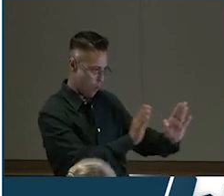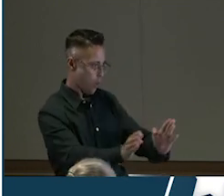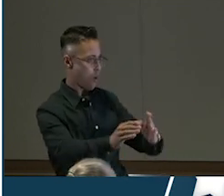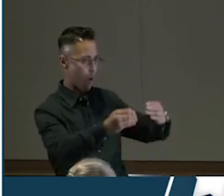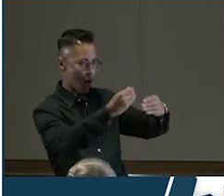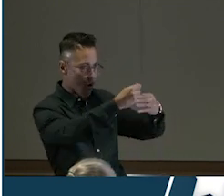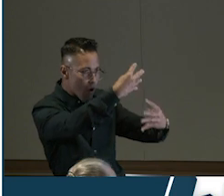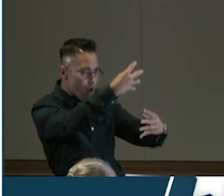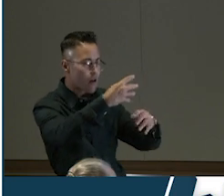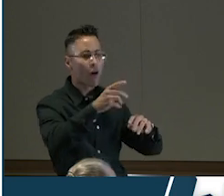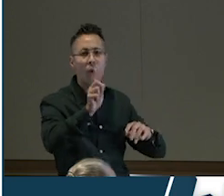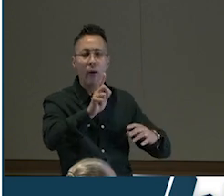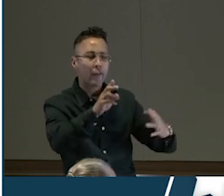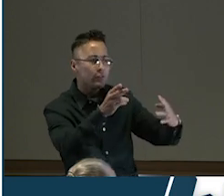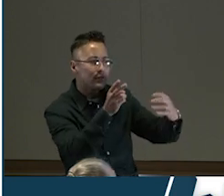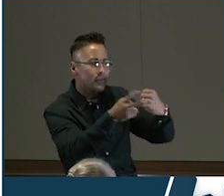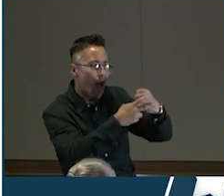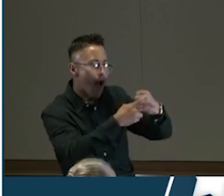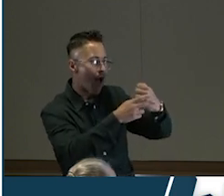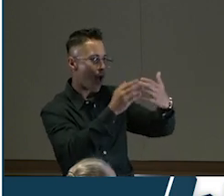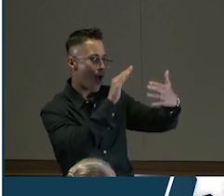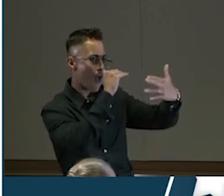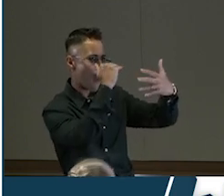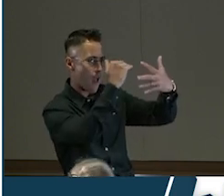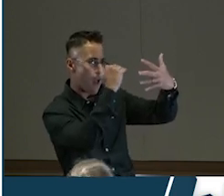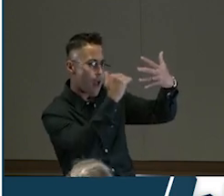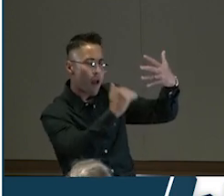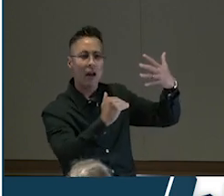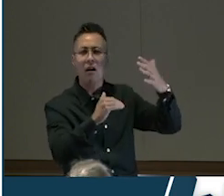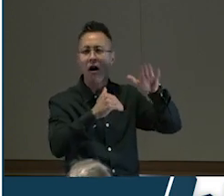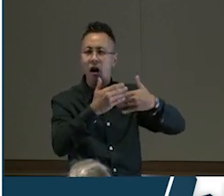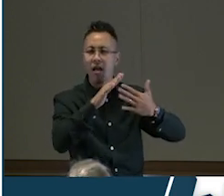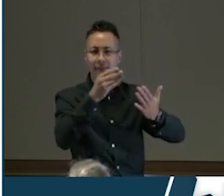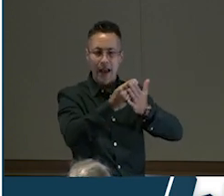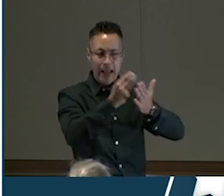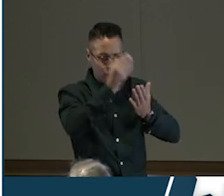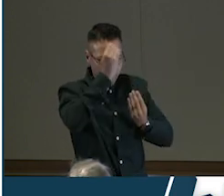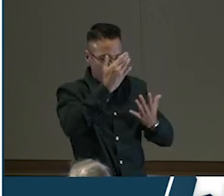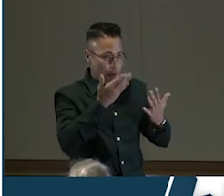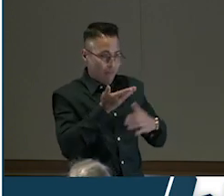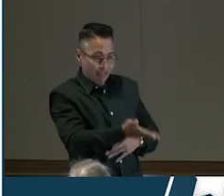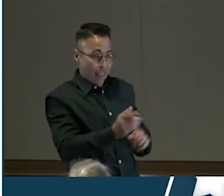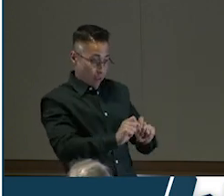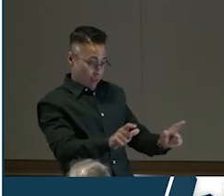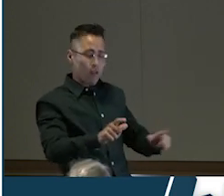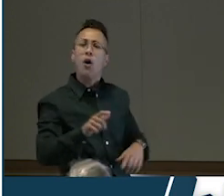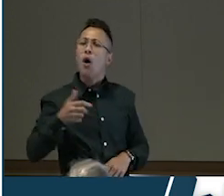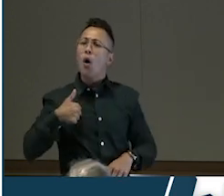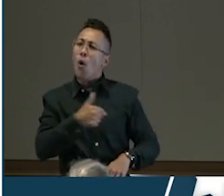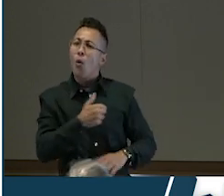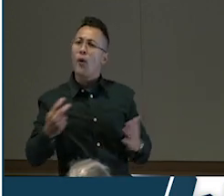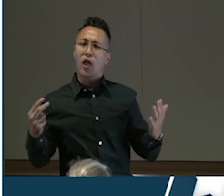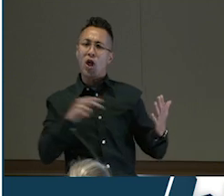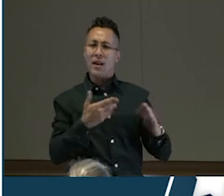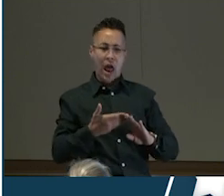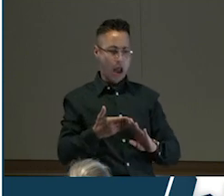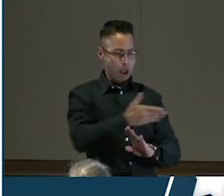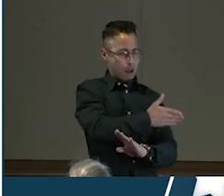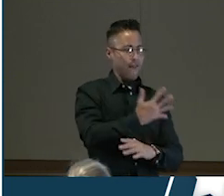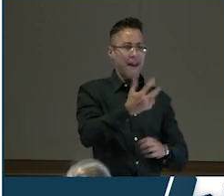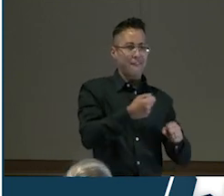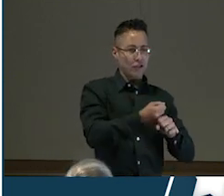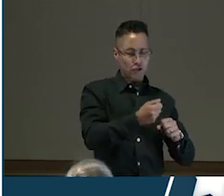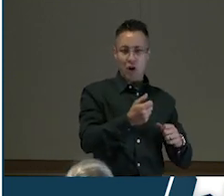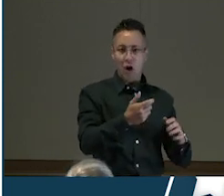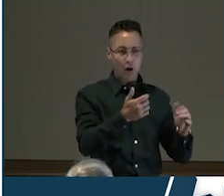you save all your documents? Where does all the financial data evolve so that what we looked at 5 years ago updates so that we know what we're